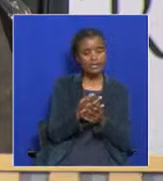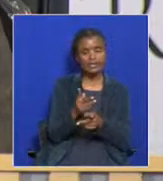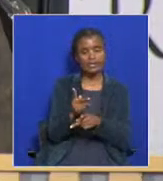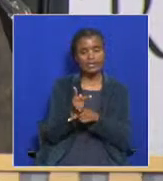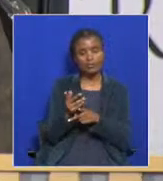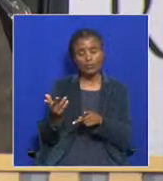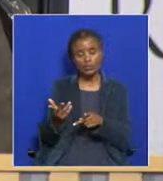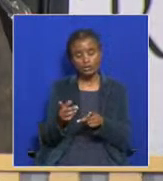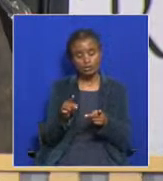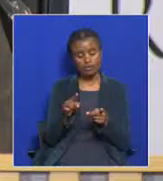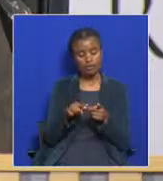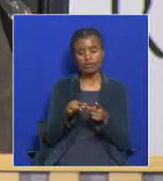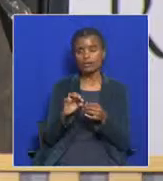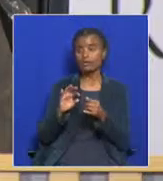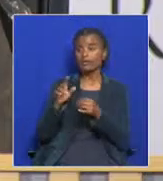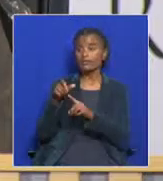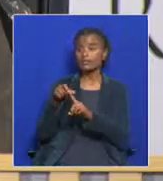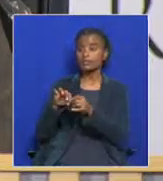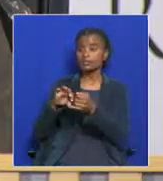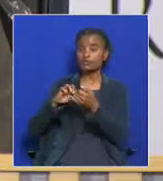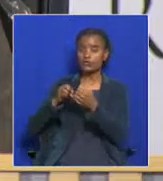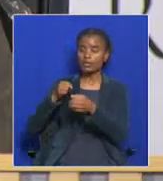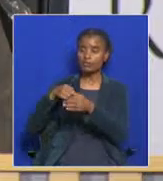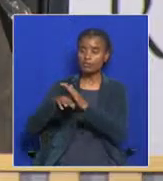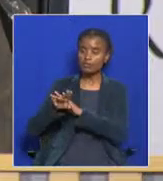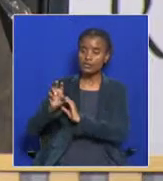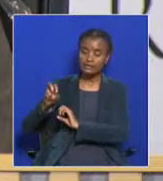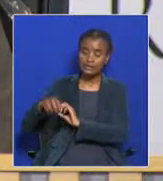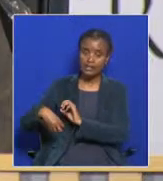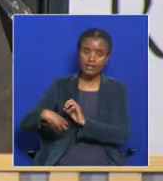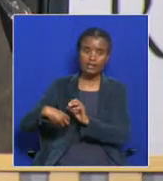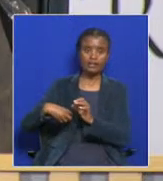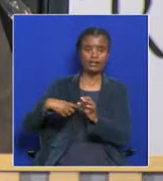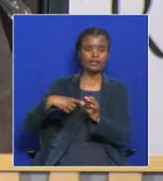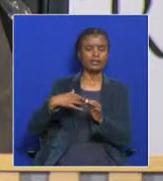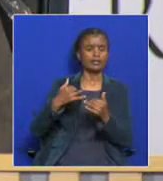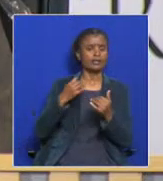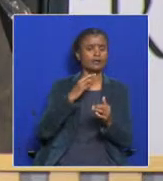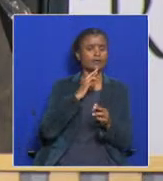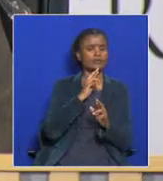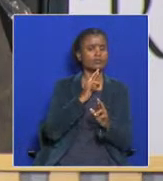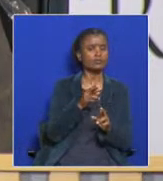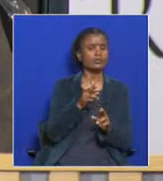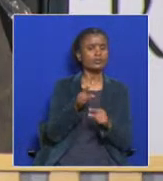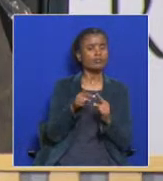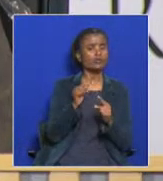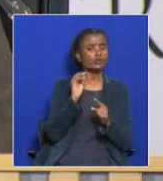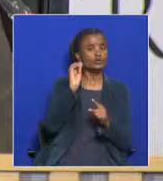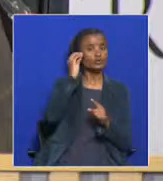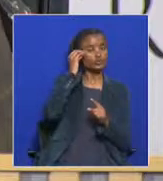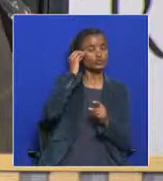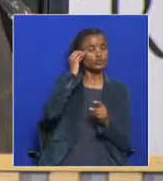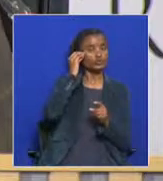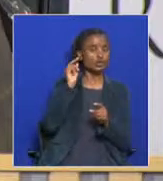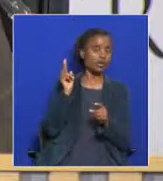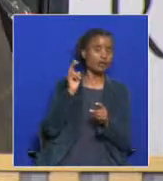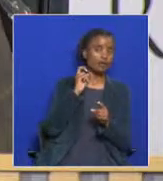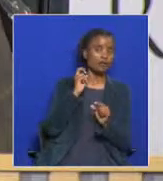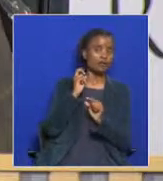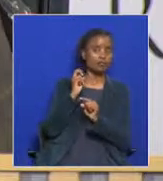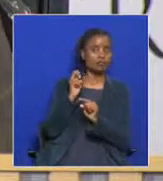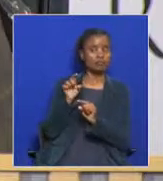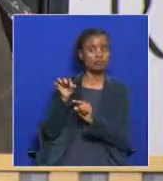you respond, or your absence of a response, actually, to the news that there was an attempted break-in.